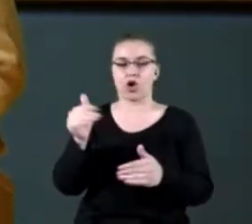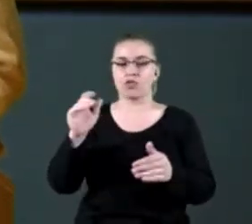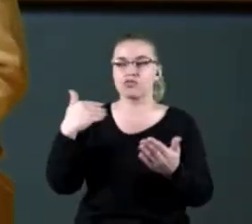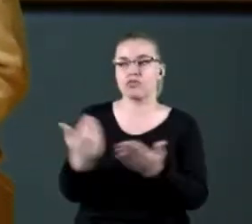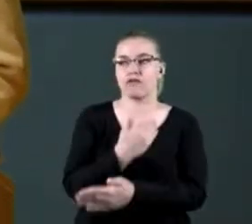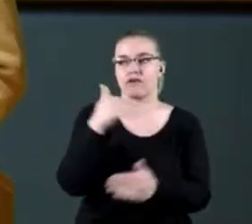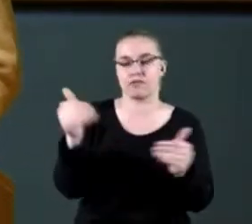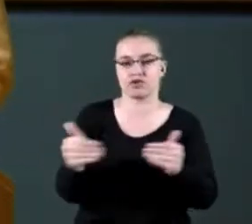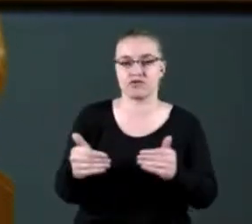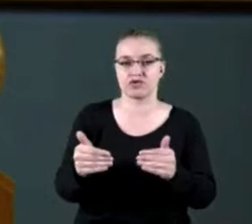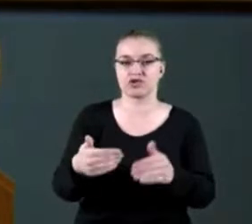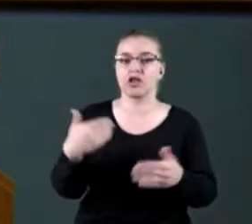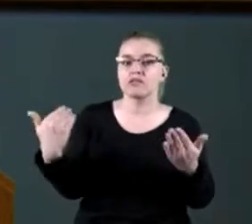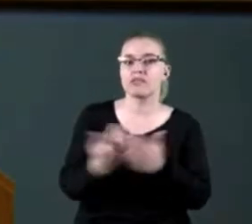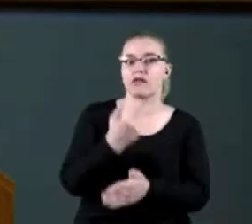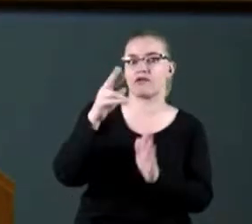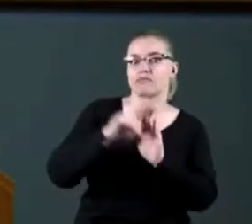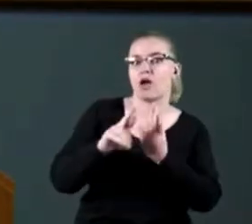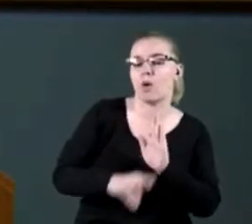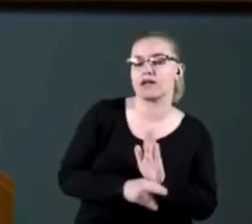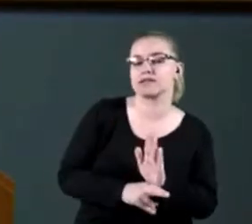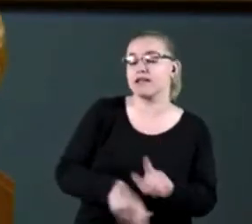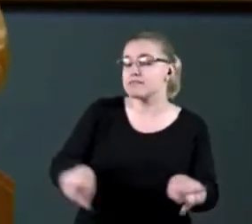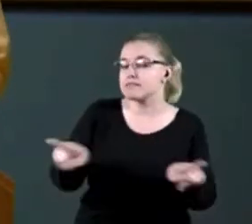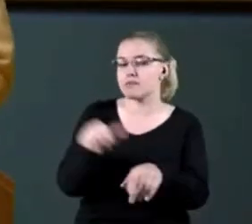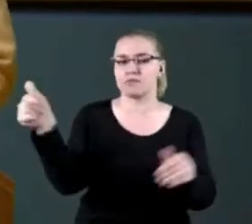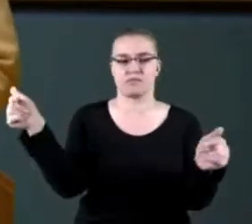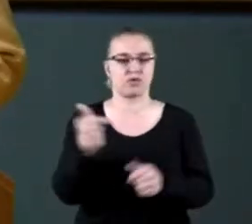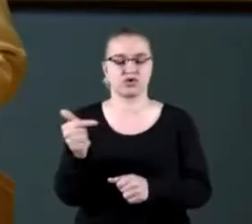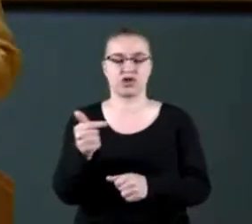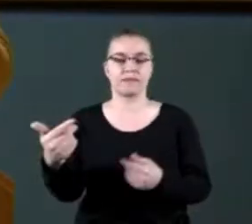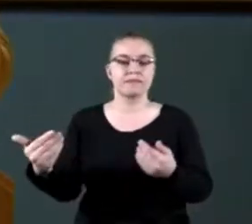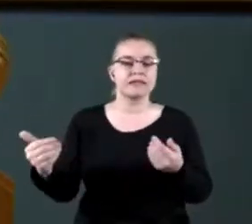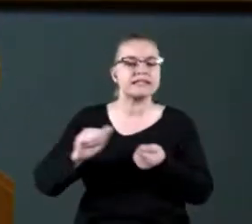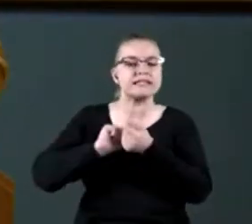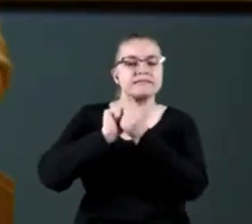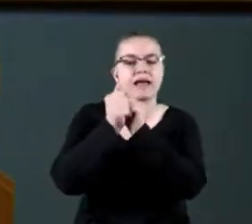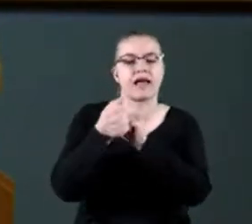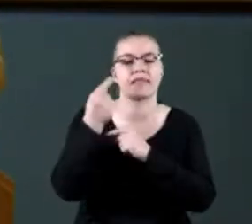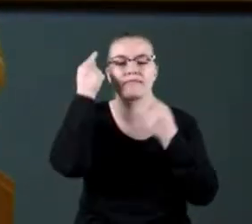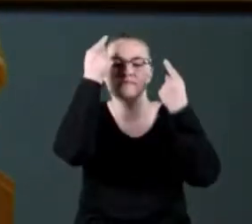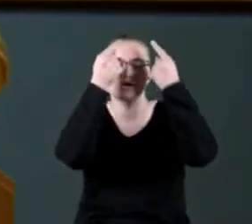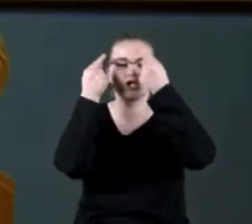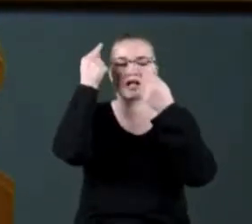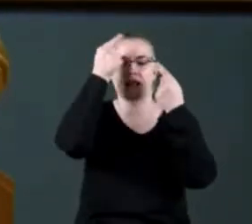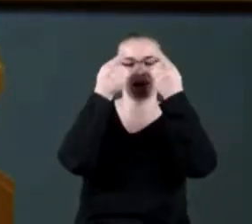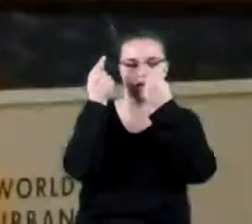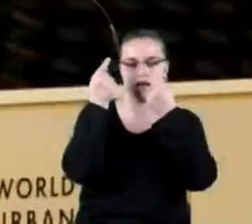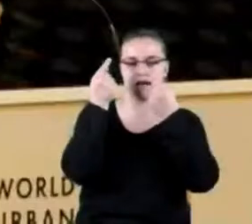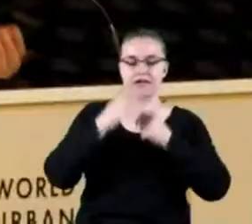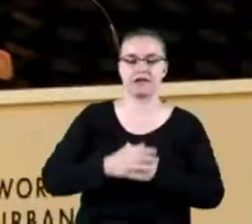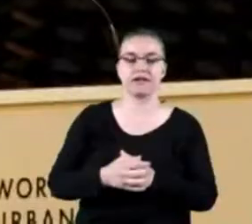sure that there's a change in the mindset of the users. So altogether, it's our responsibility